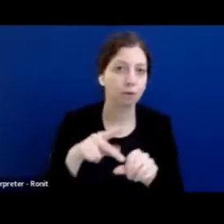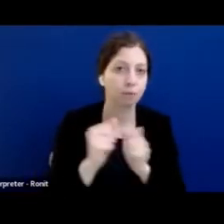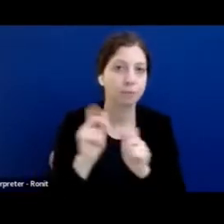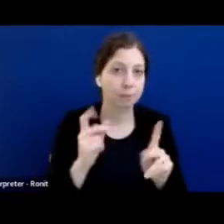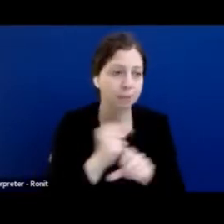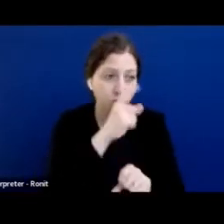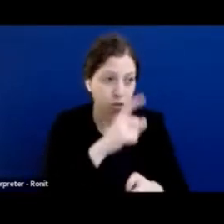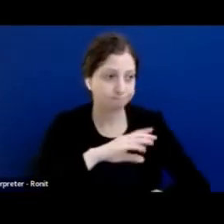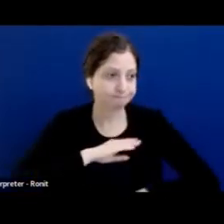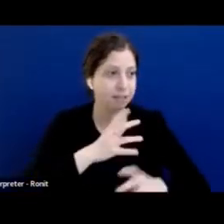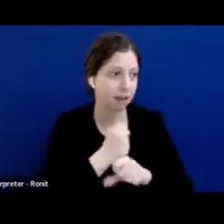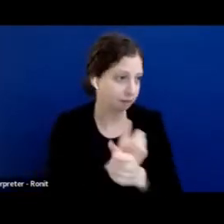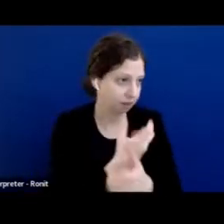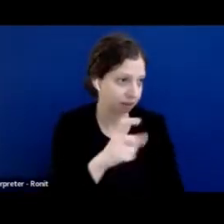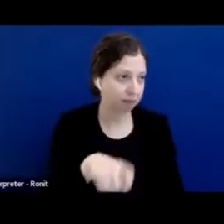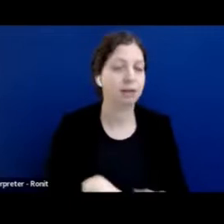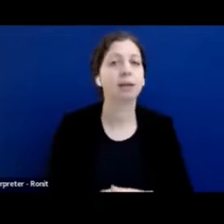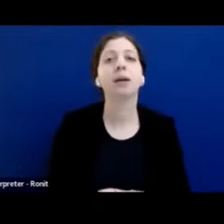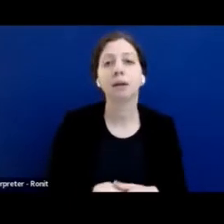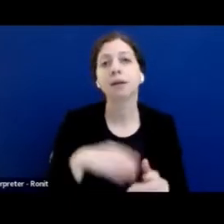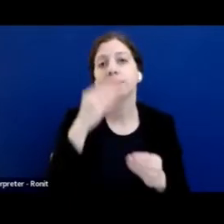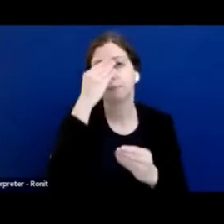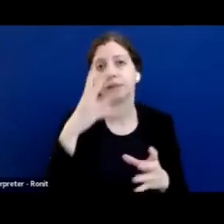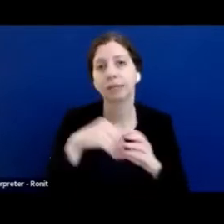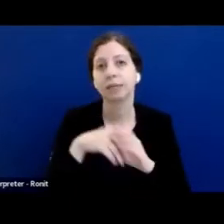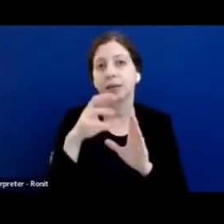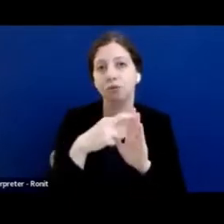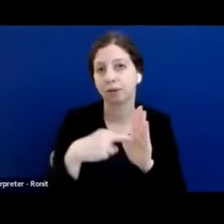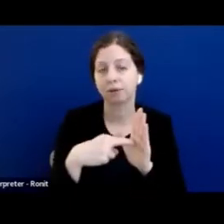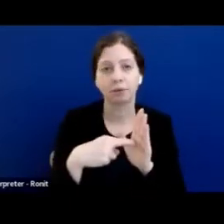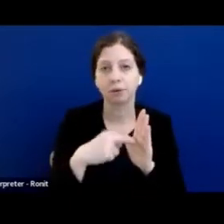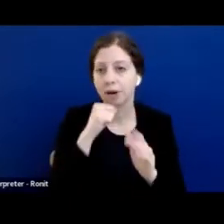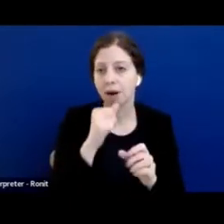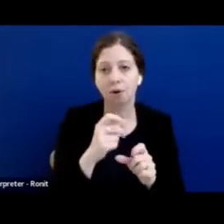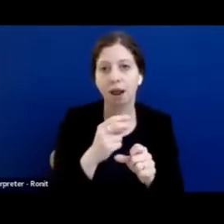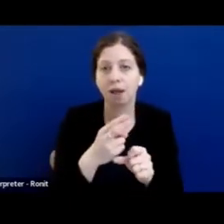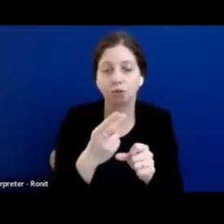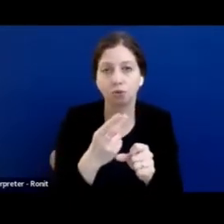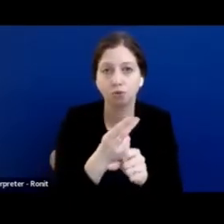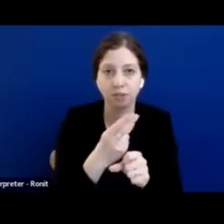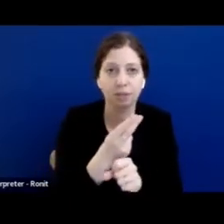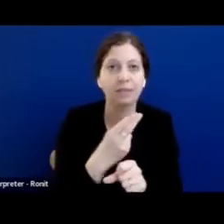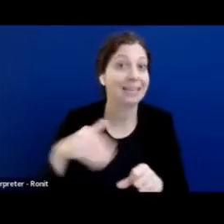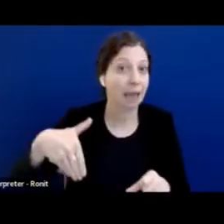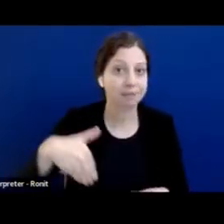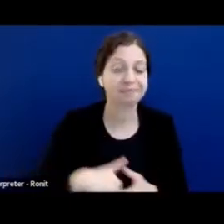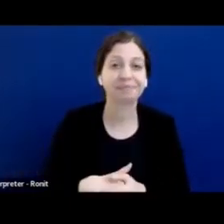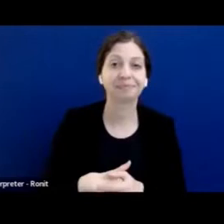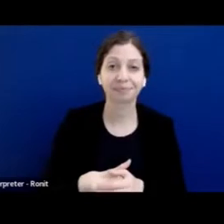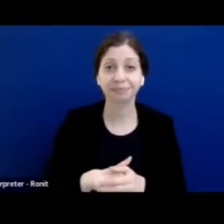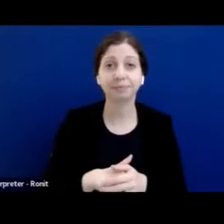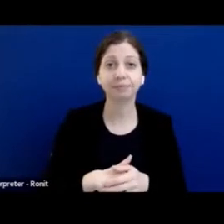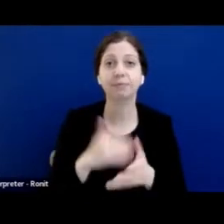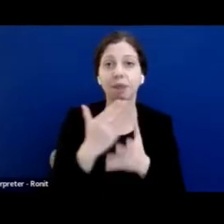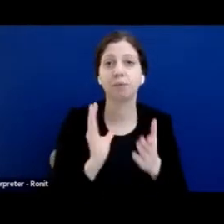needed. But there's information within our registry that we aren't necessarily using, well, not using yet, and it's part